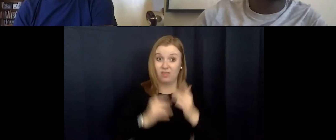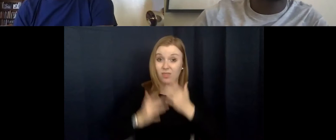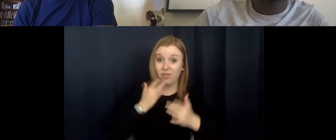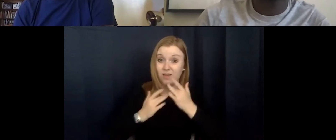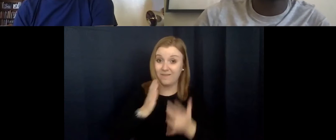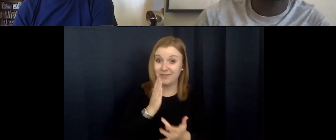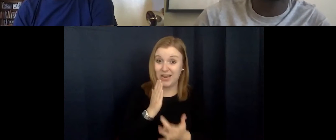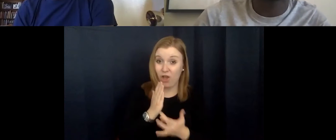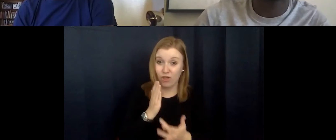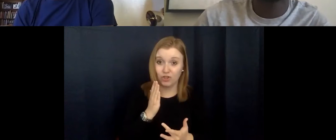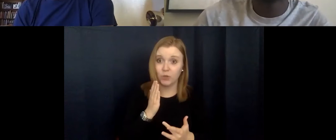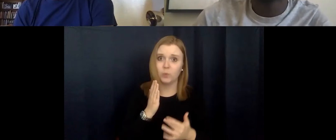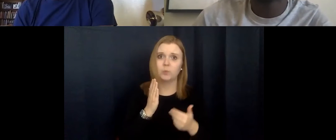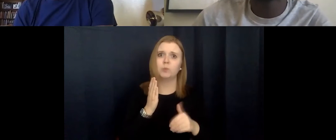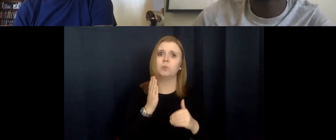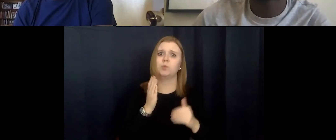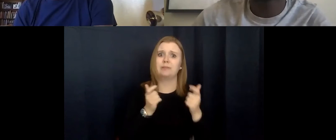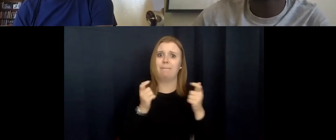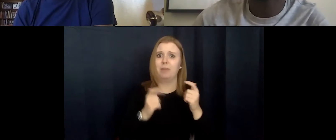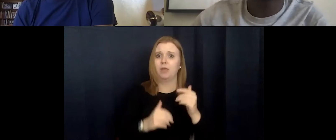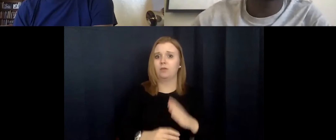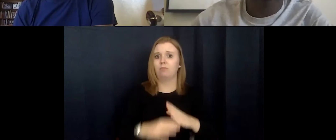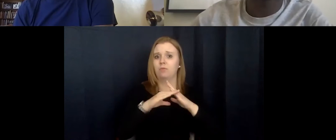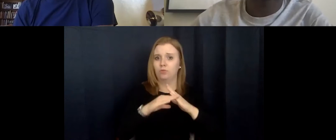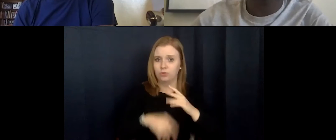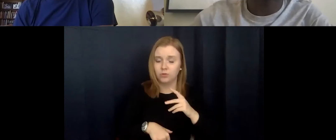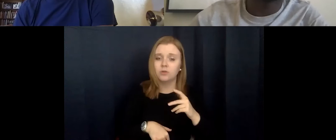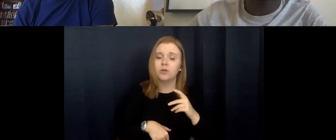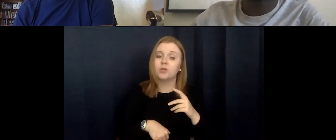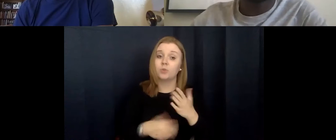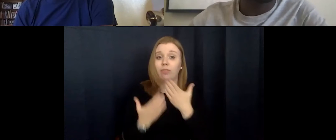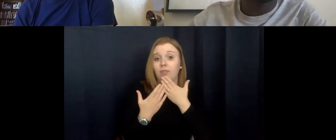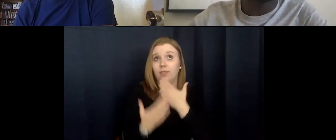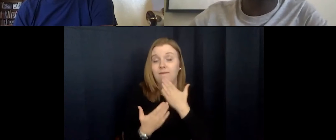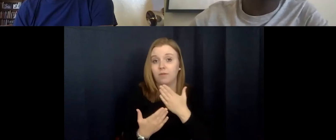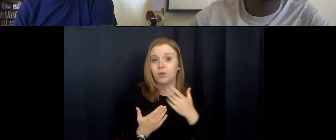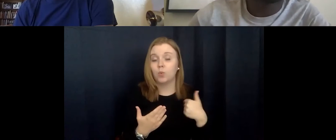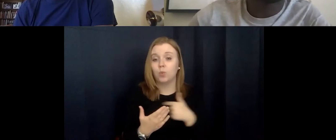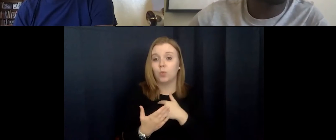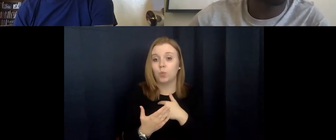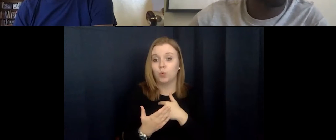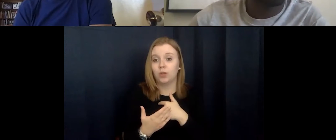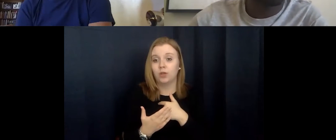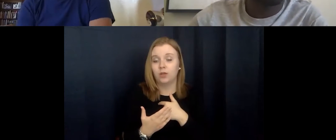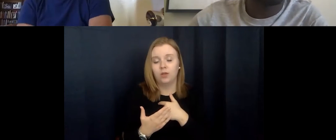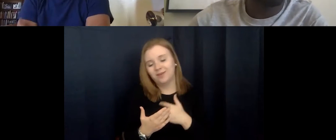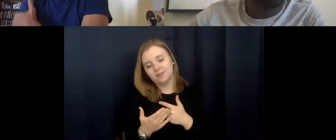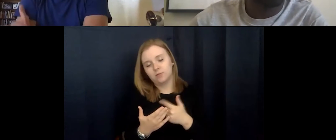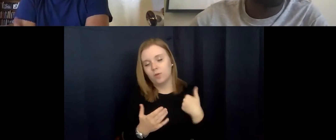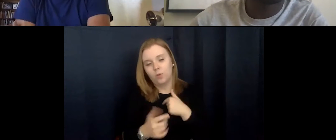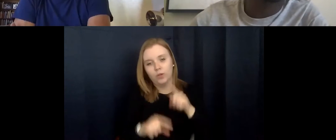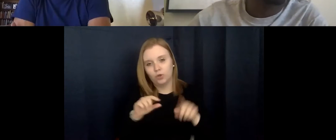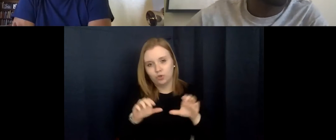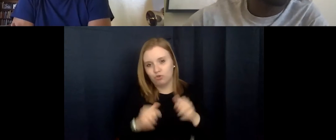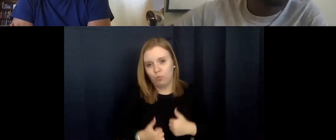a real big deterrent. And thankfully, we like conceived, because we couldn't do